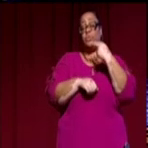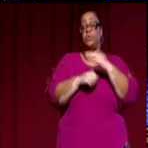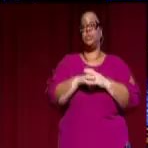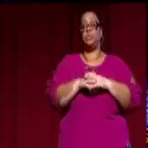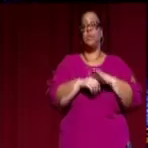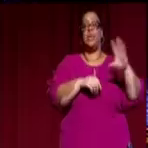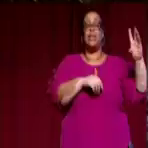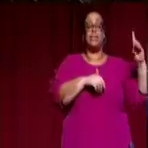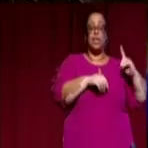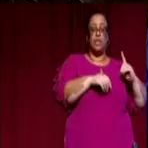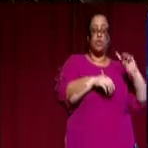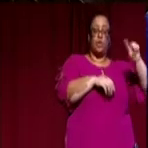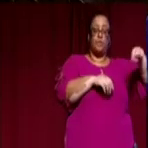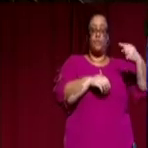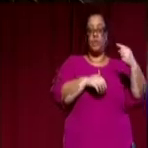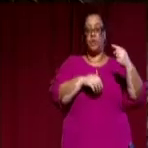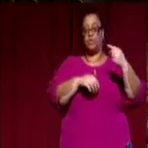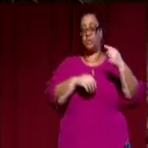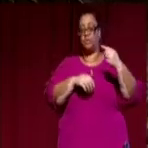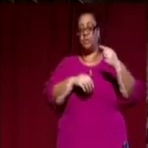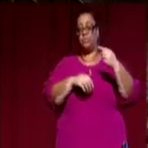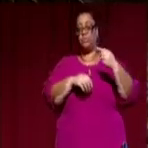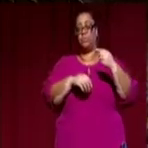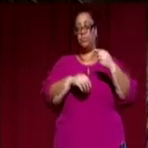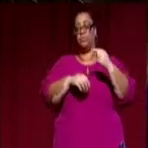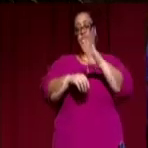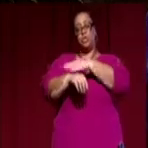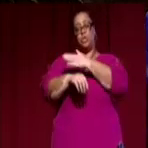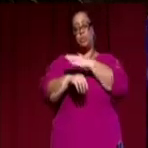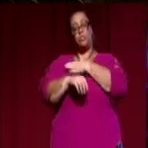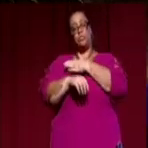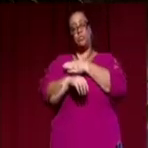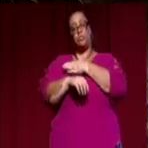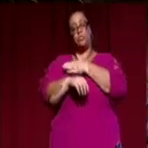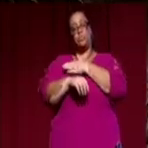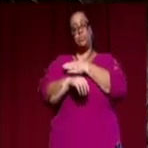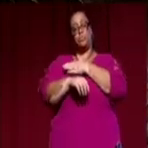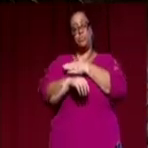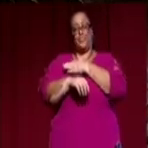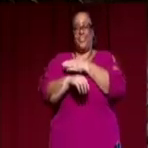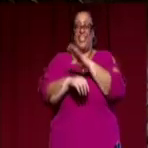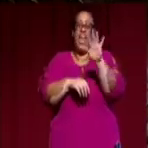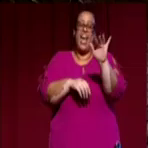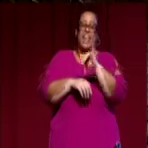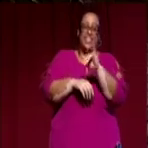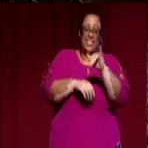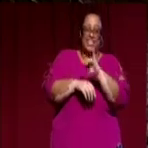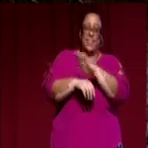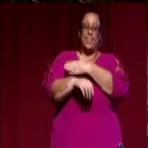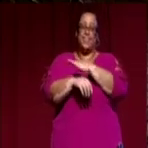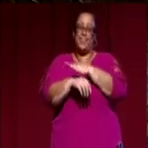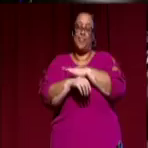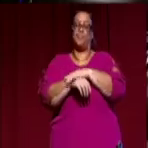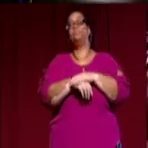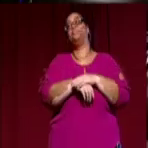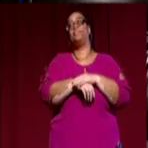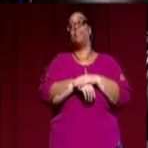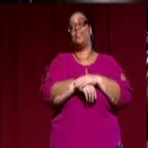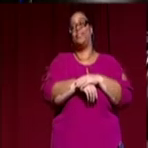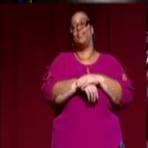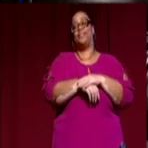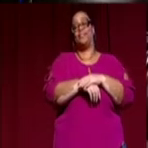first song you ever sang? Same song Janice sang. But no. She sang it. She tore it up already, so I ain't got to do that one, do I?